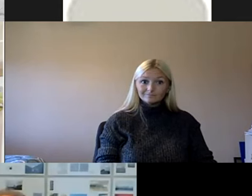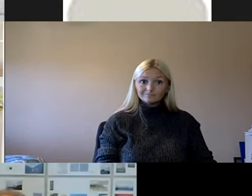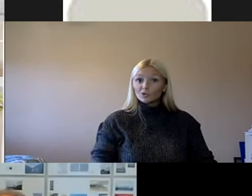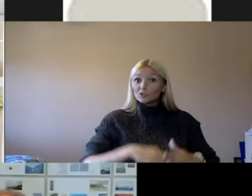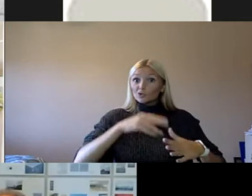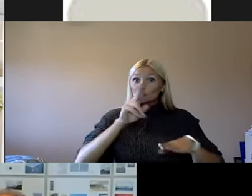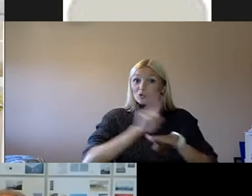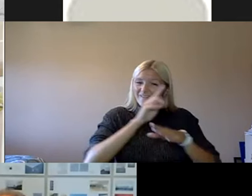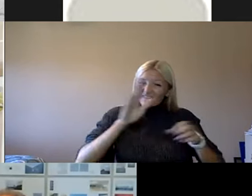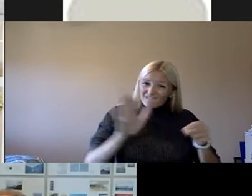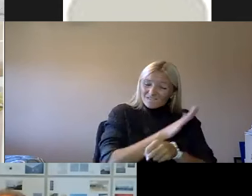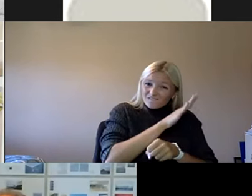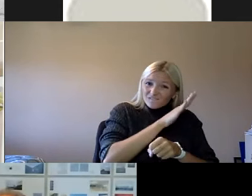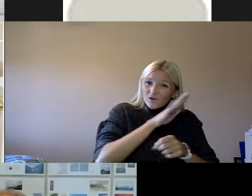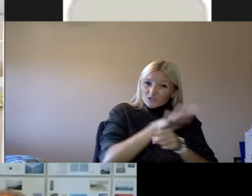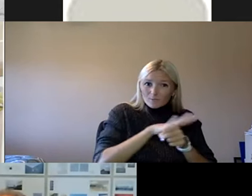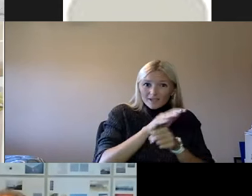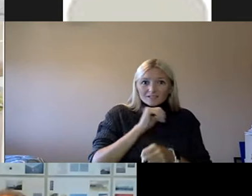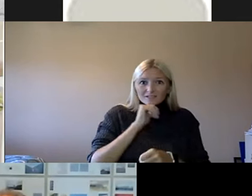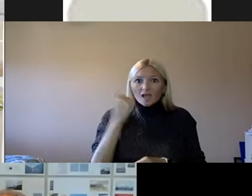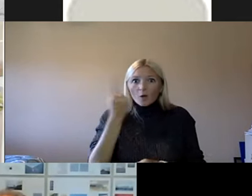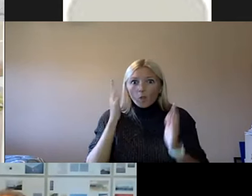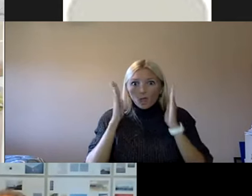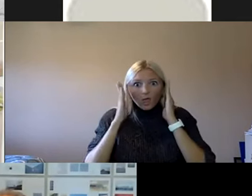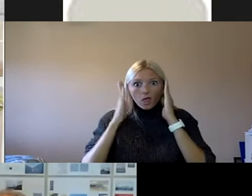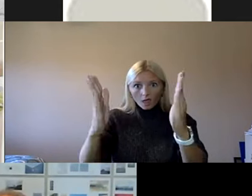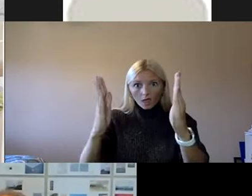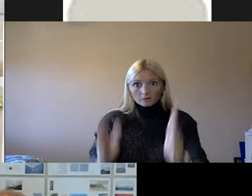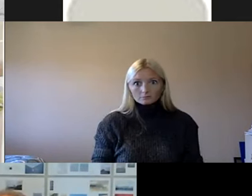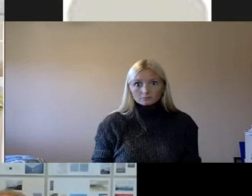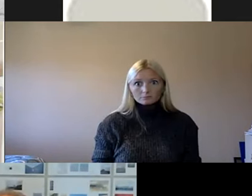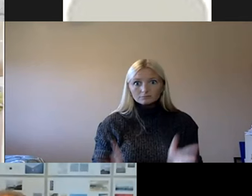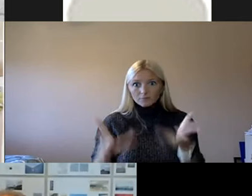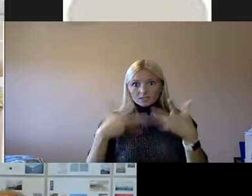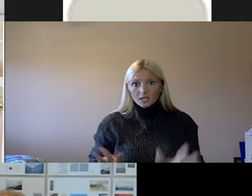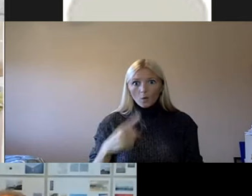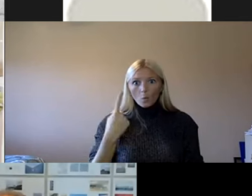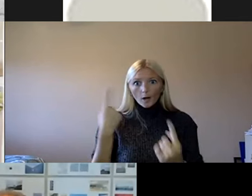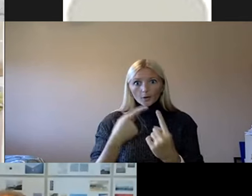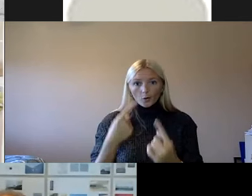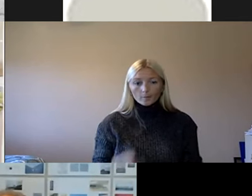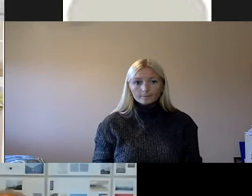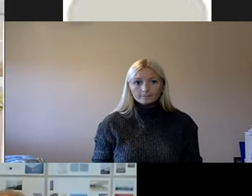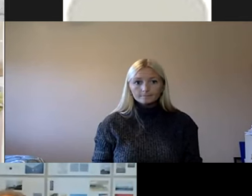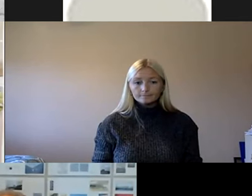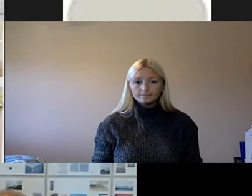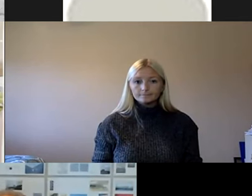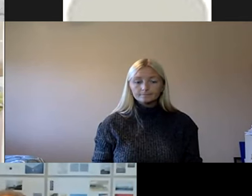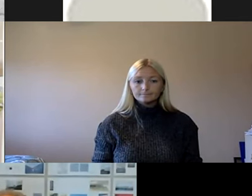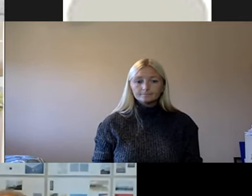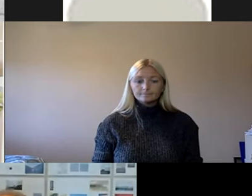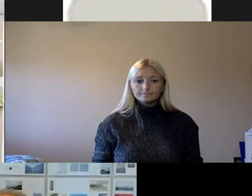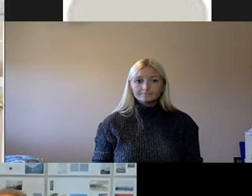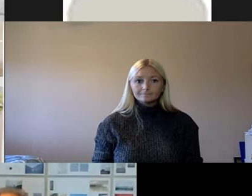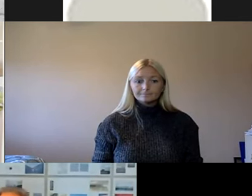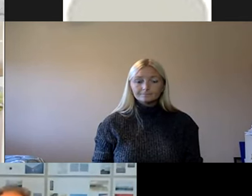whole space. We don't have corridors, we don't have spaces which are just being used for one thing, maybe part of the day or part of the week, and